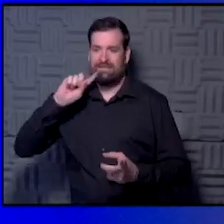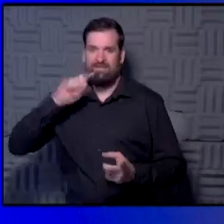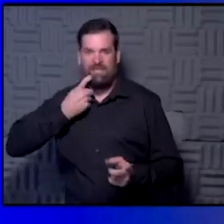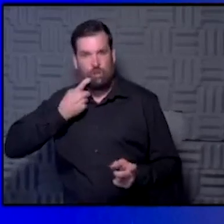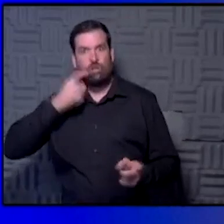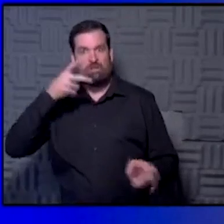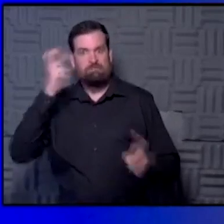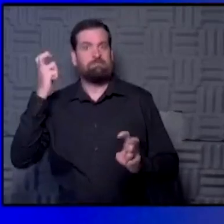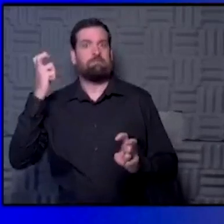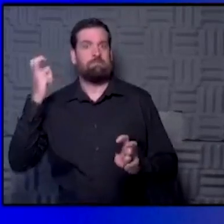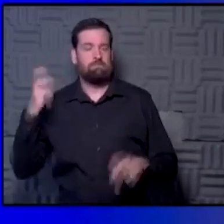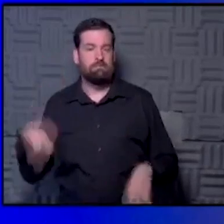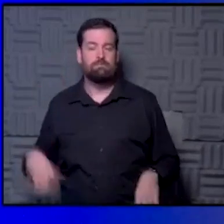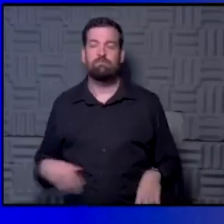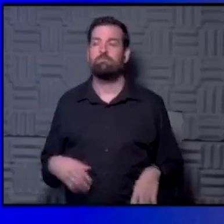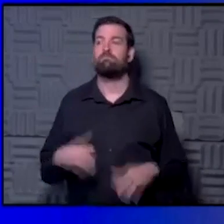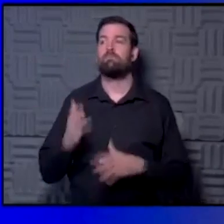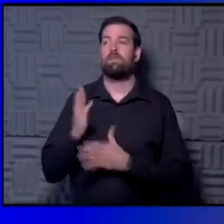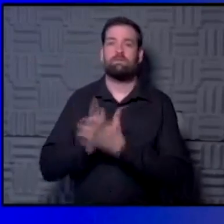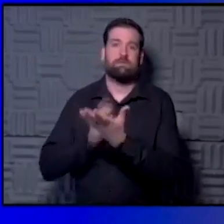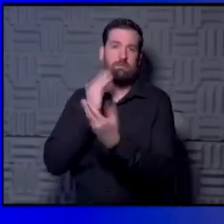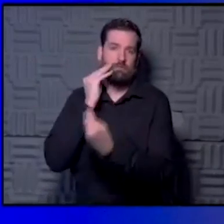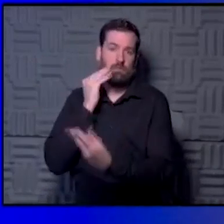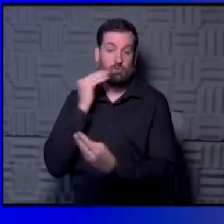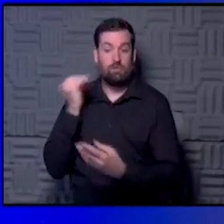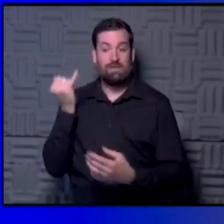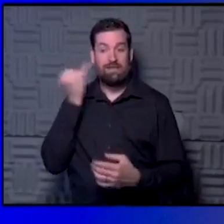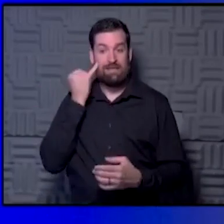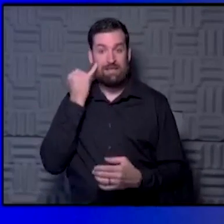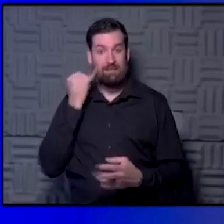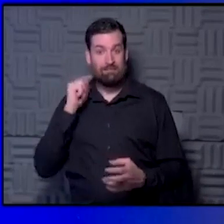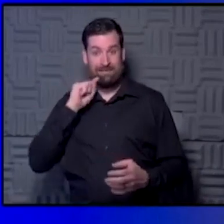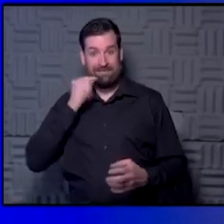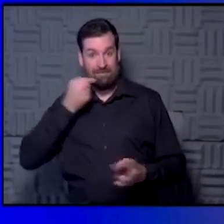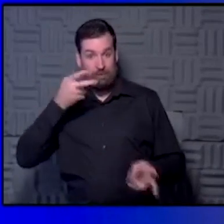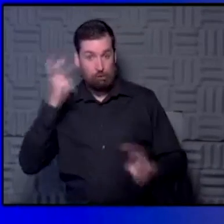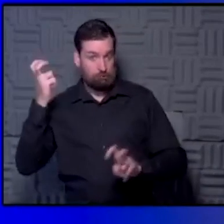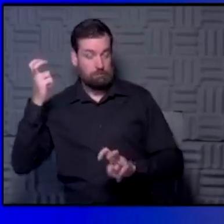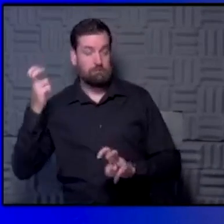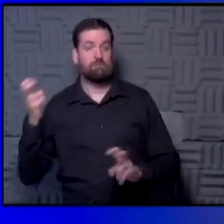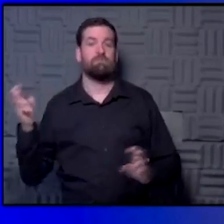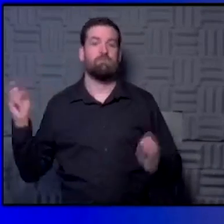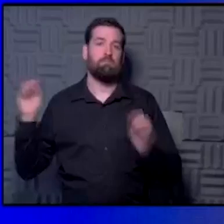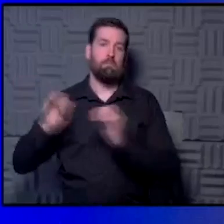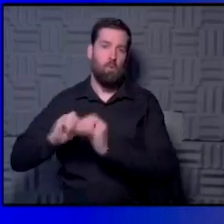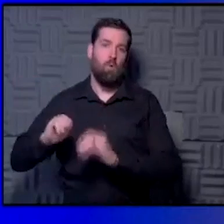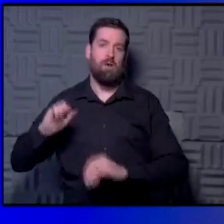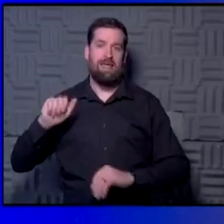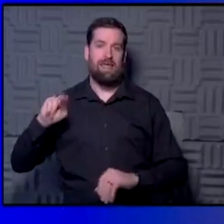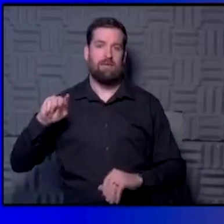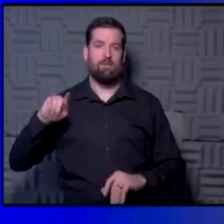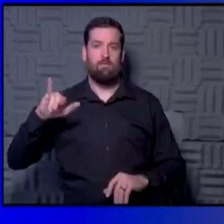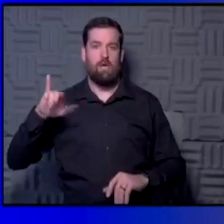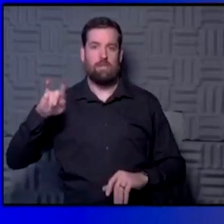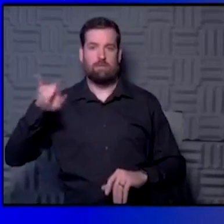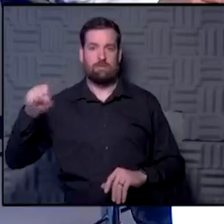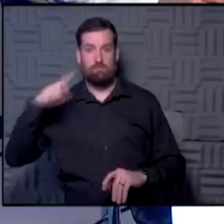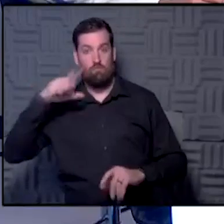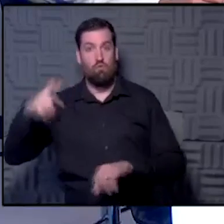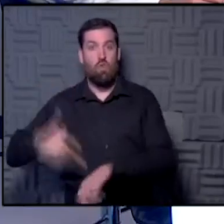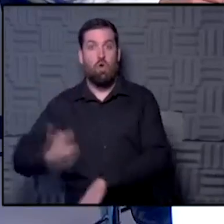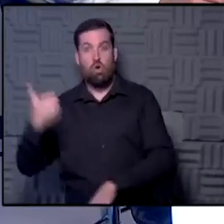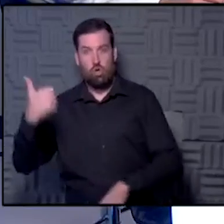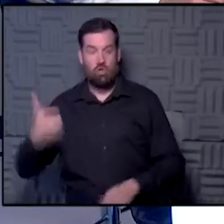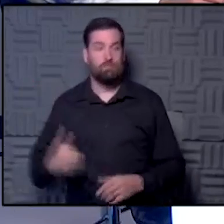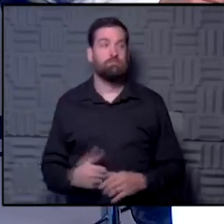illness? There is some data to suggest that if you had more severe illness, you have higher antibody titers for longer as well. All